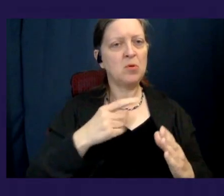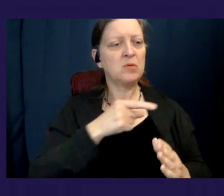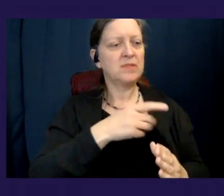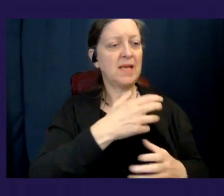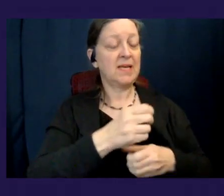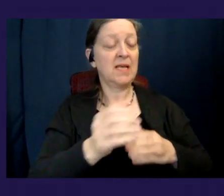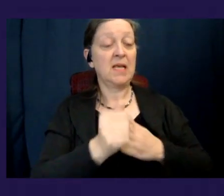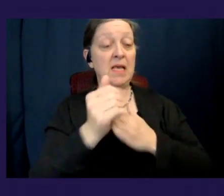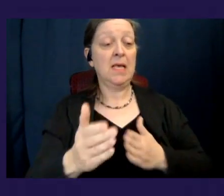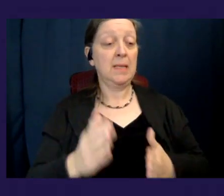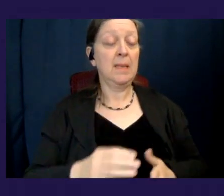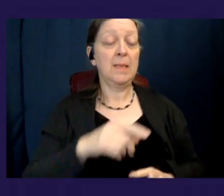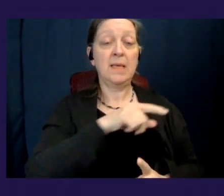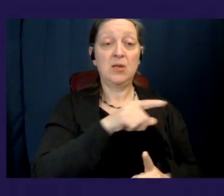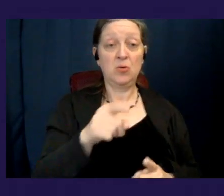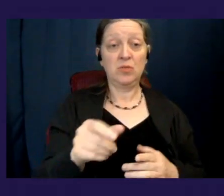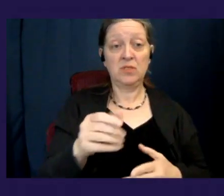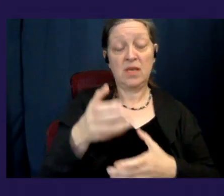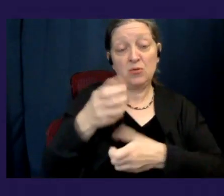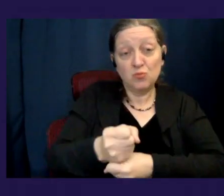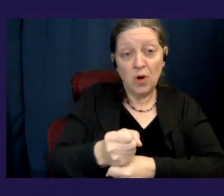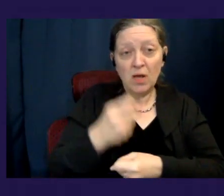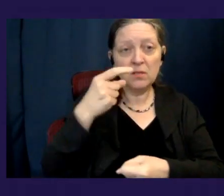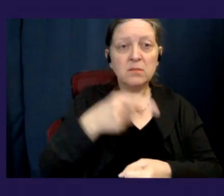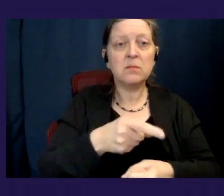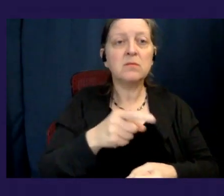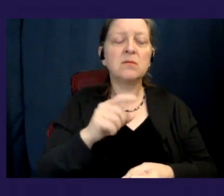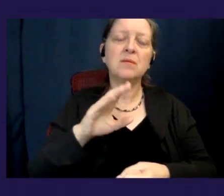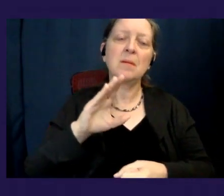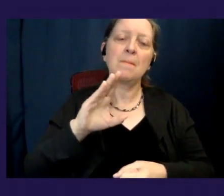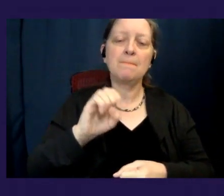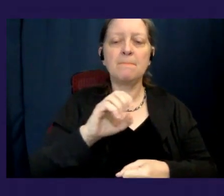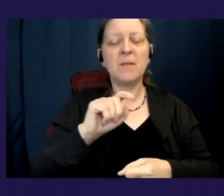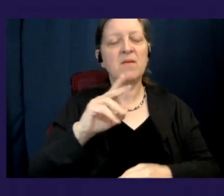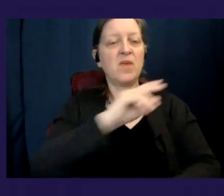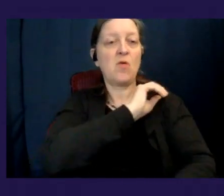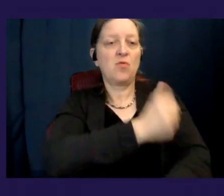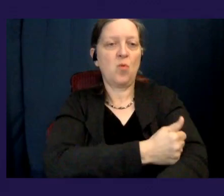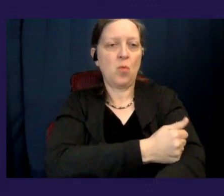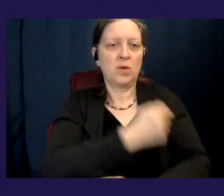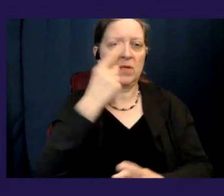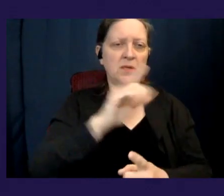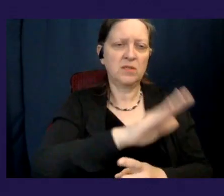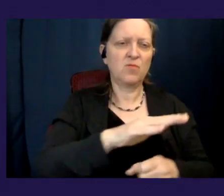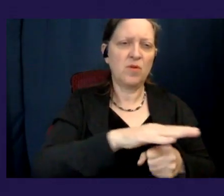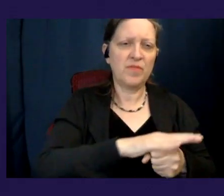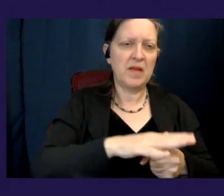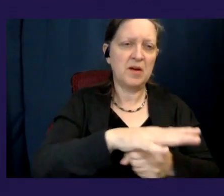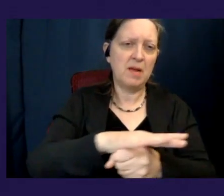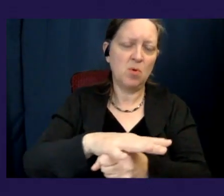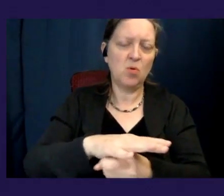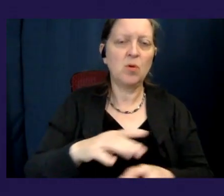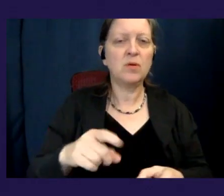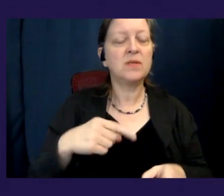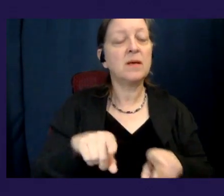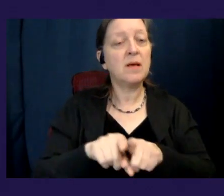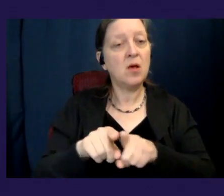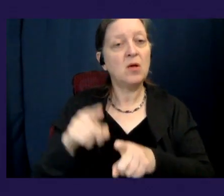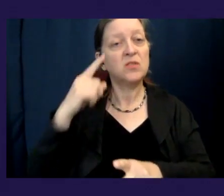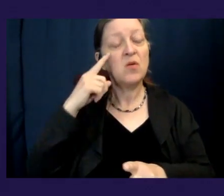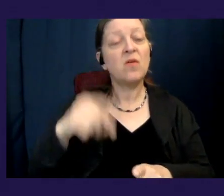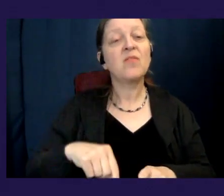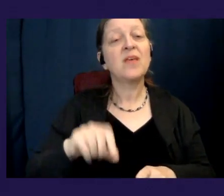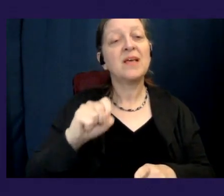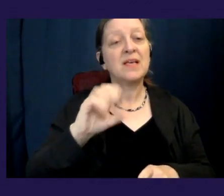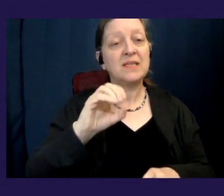what is going on in neighborhoods. I also really liked, I think it was Scott Burris who said, be speedy, not hasty.